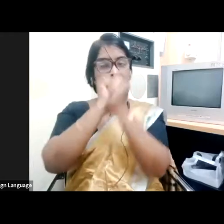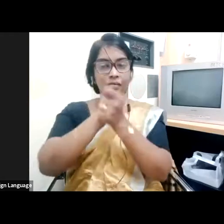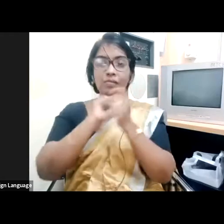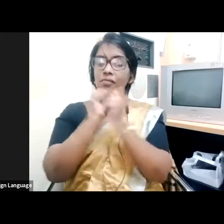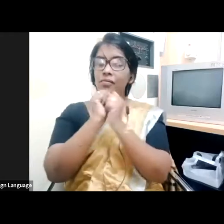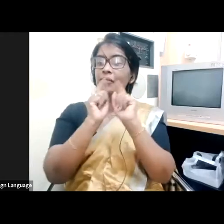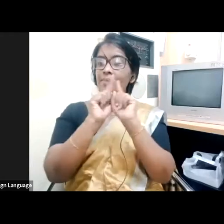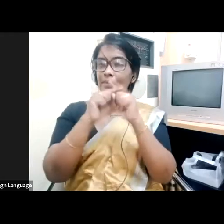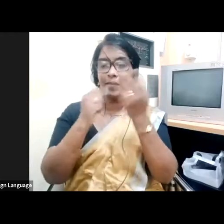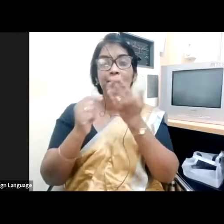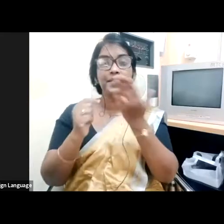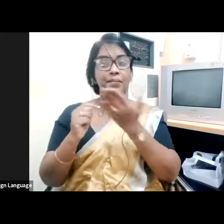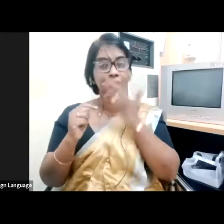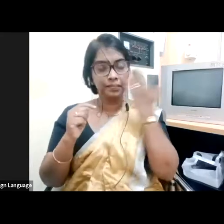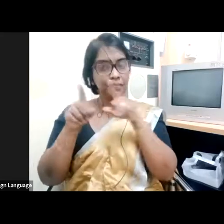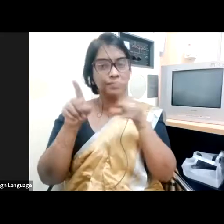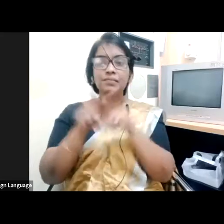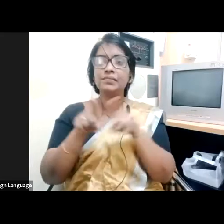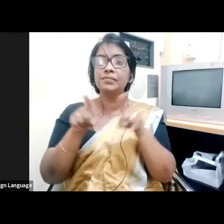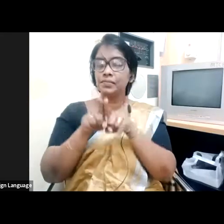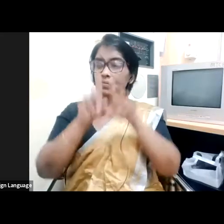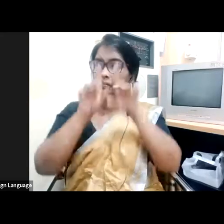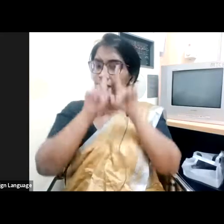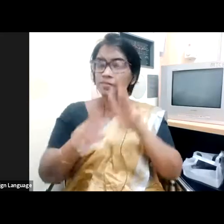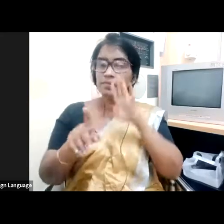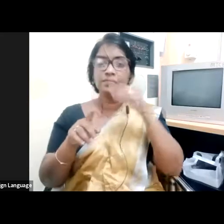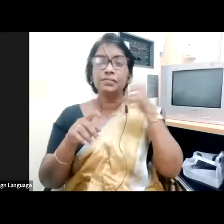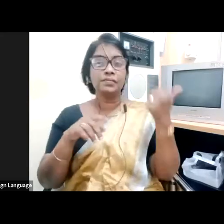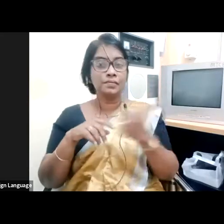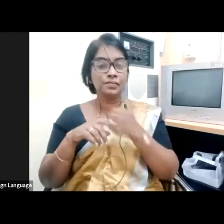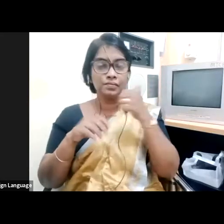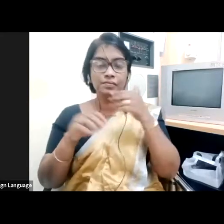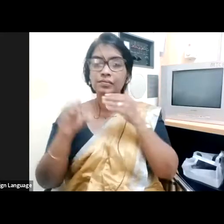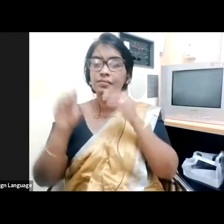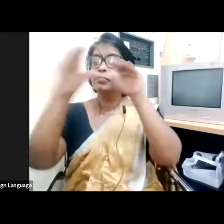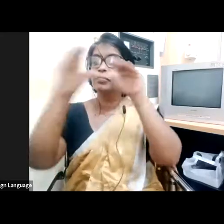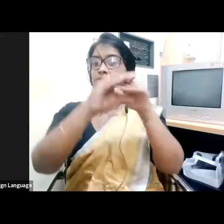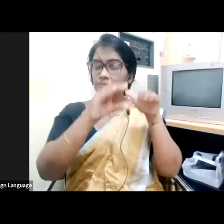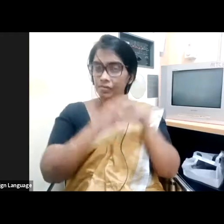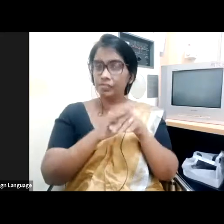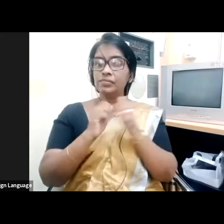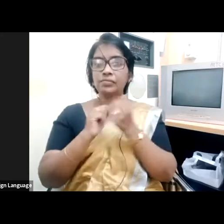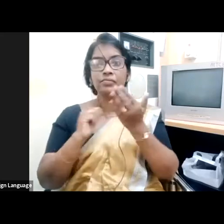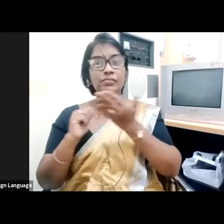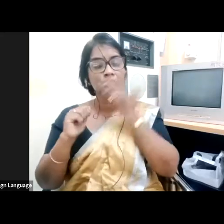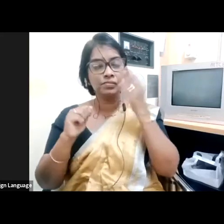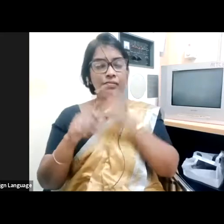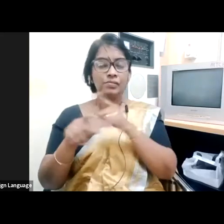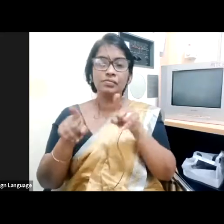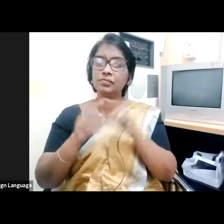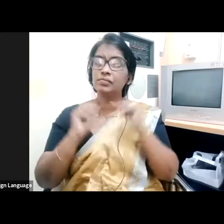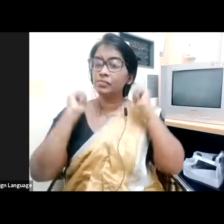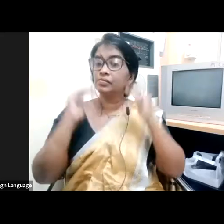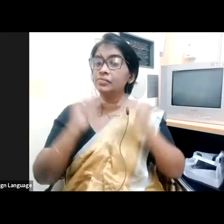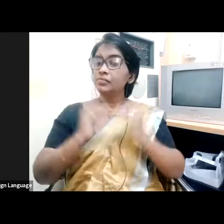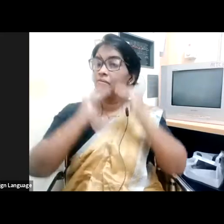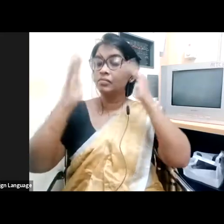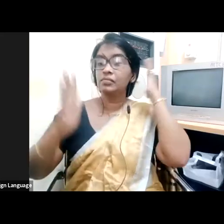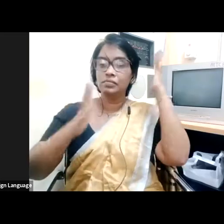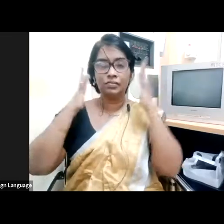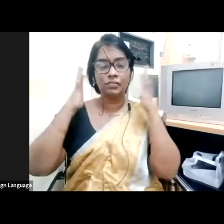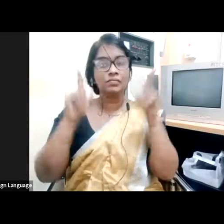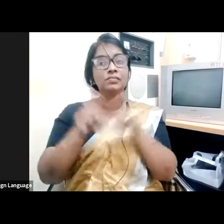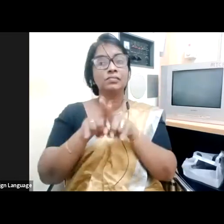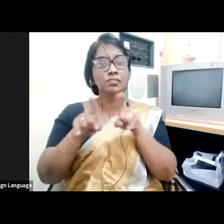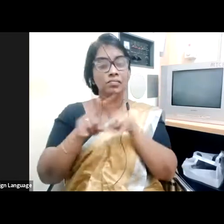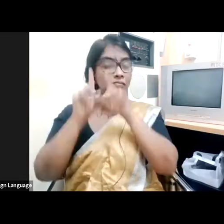new pathways to prosperity, fast-tracking sustainable development globally. On that note, ladies and gentlemen, let